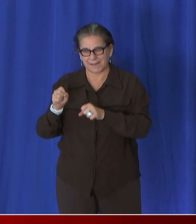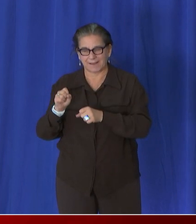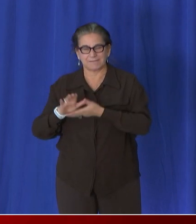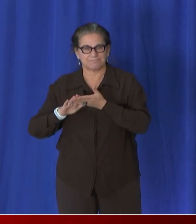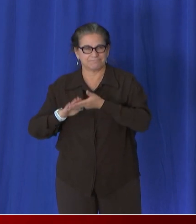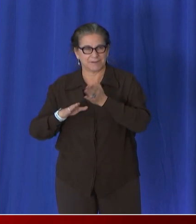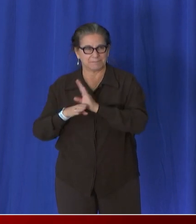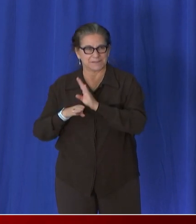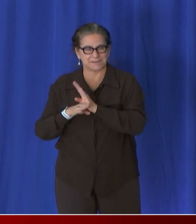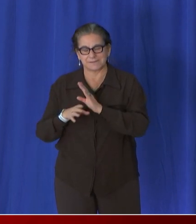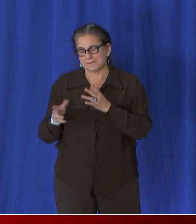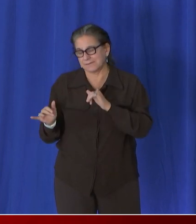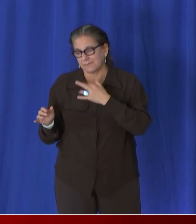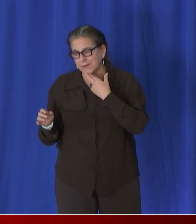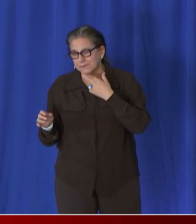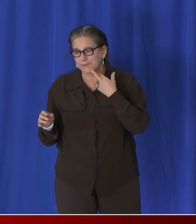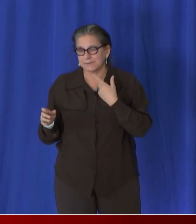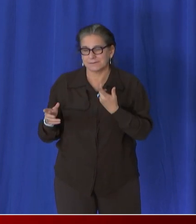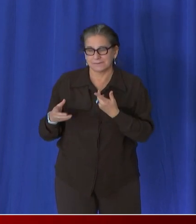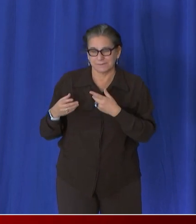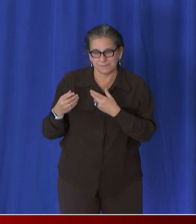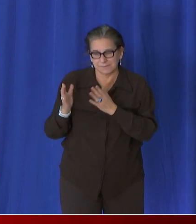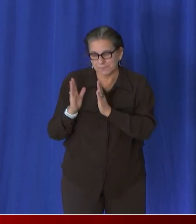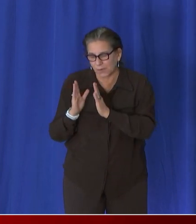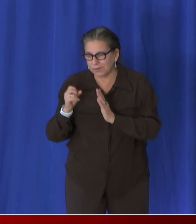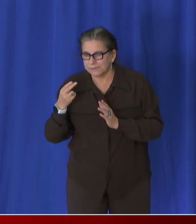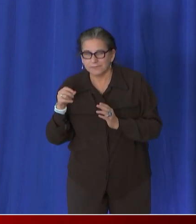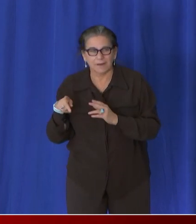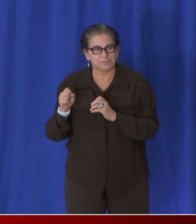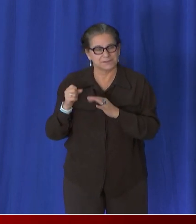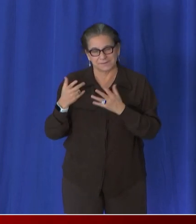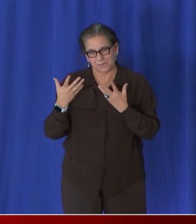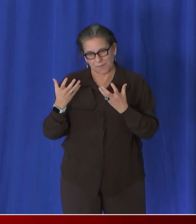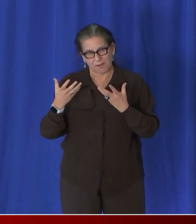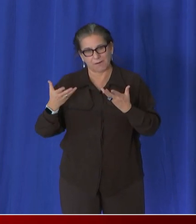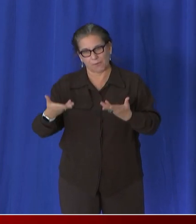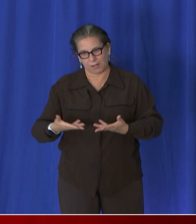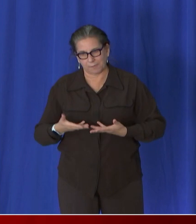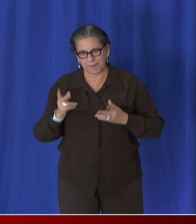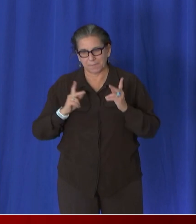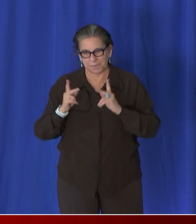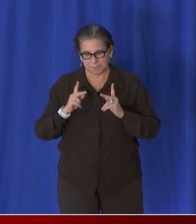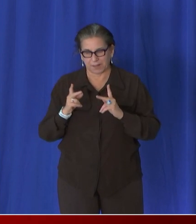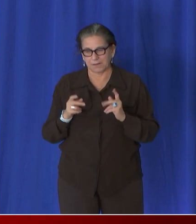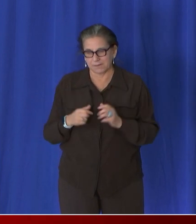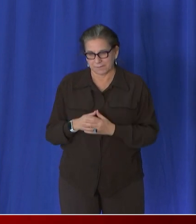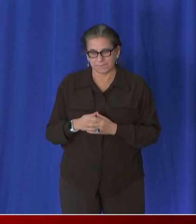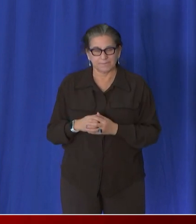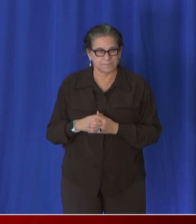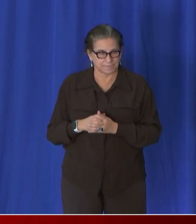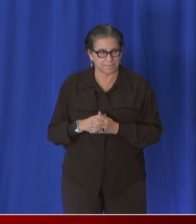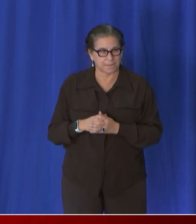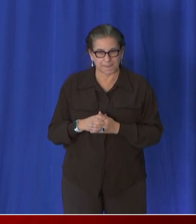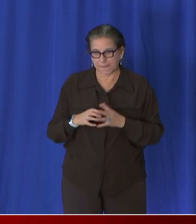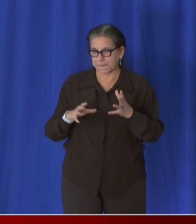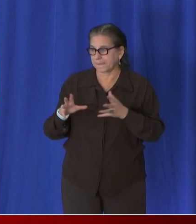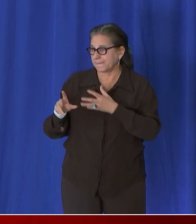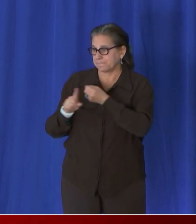out that we have a disparate experience with vaccination in our city, that we all have to lean into getting more